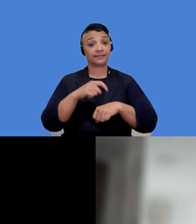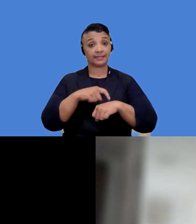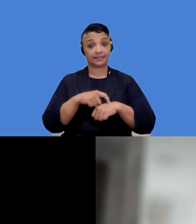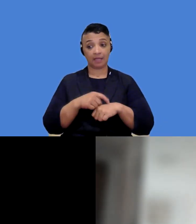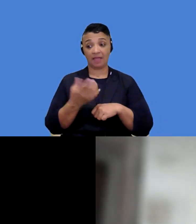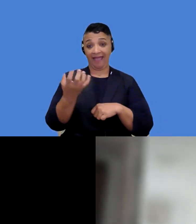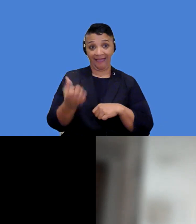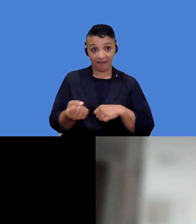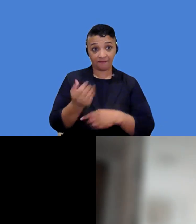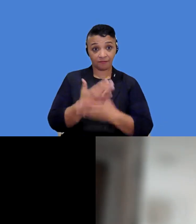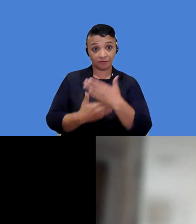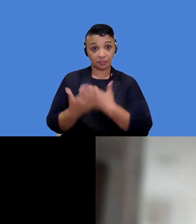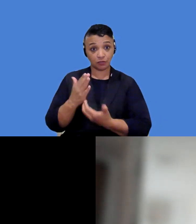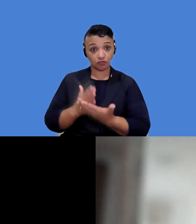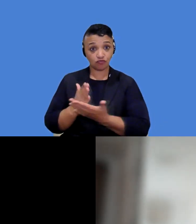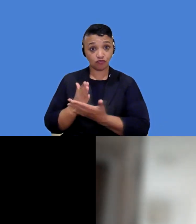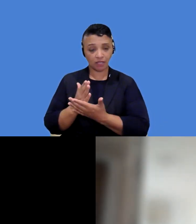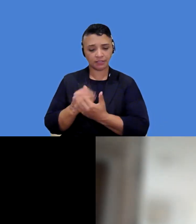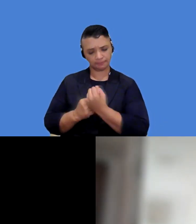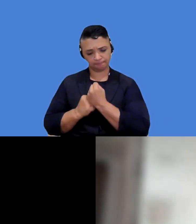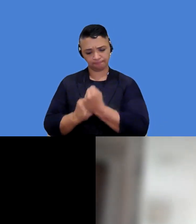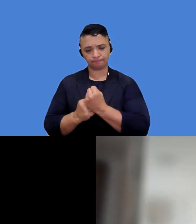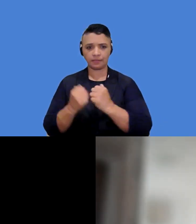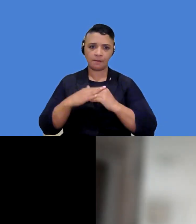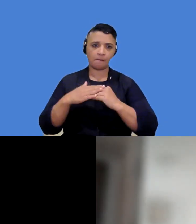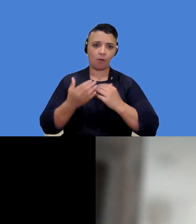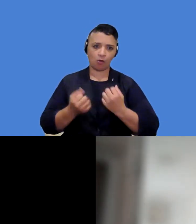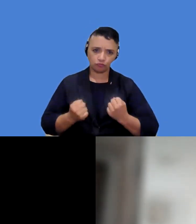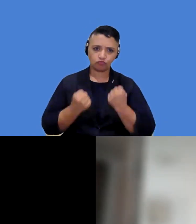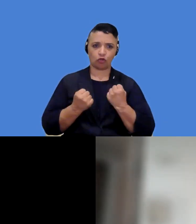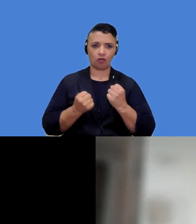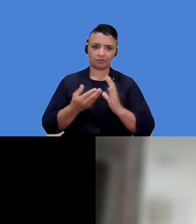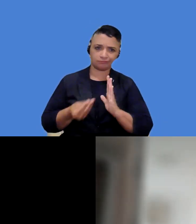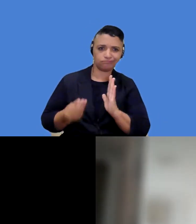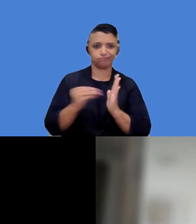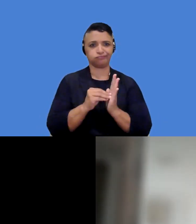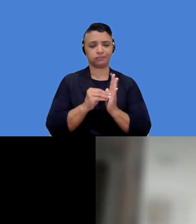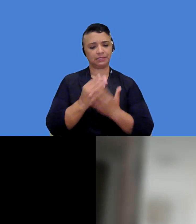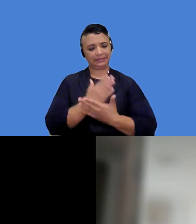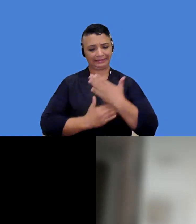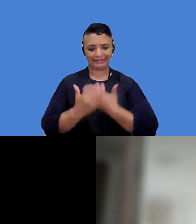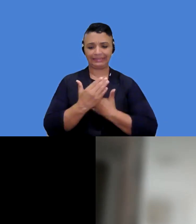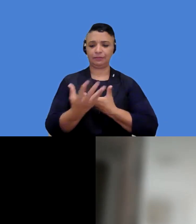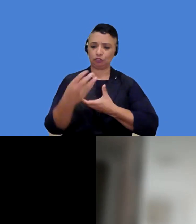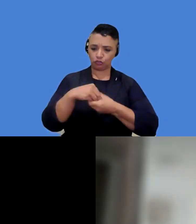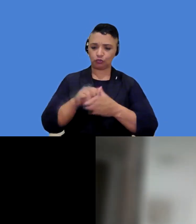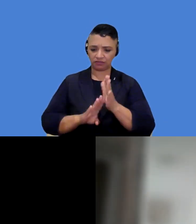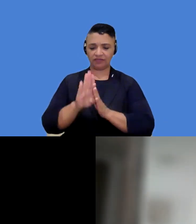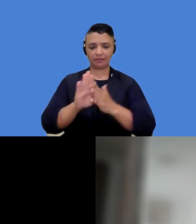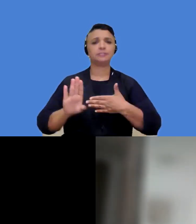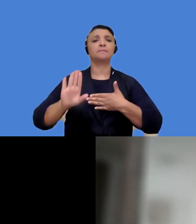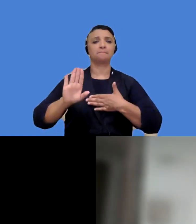present their commitment to disability inclusive development. The second